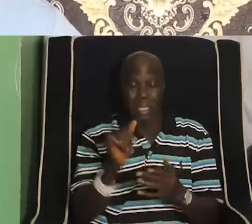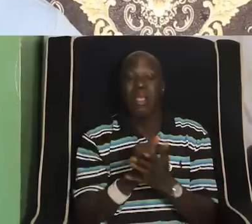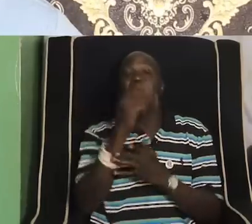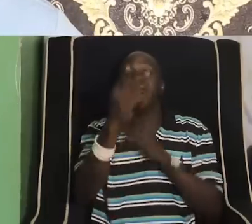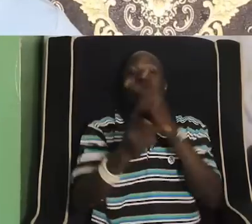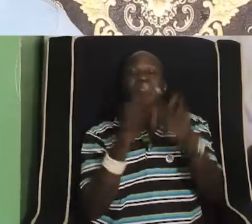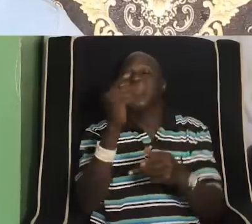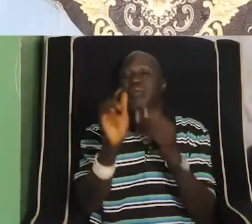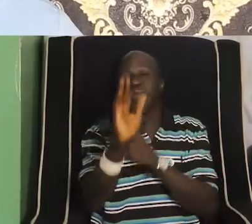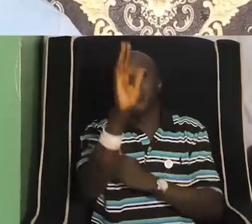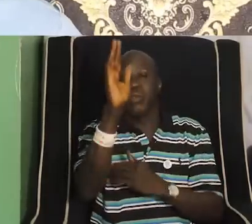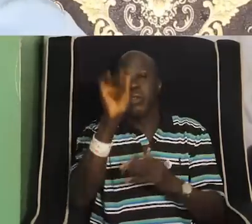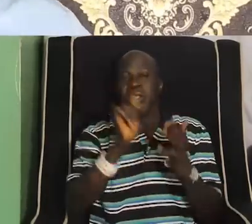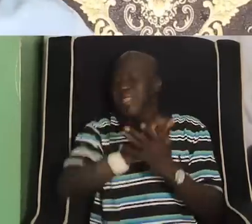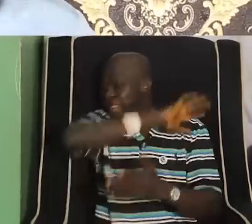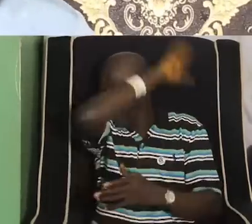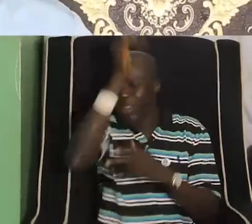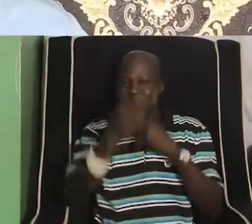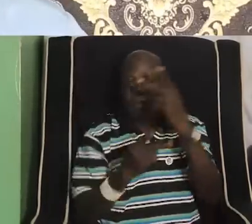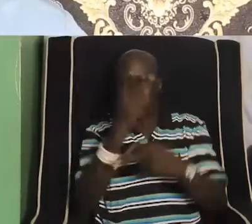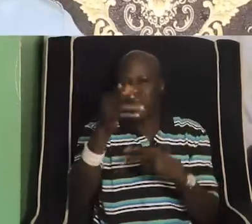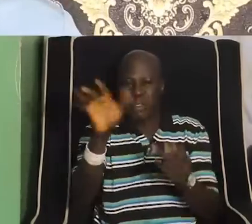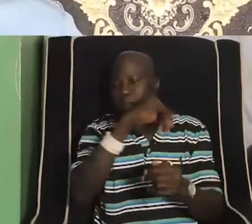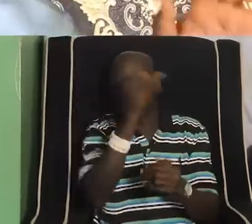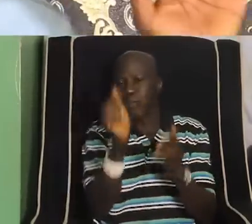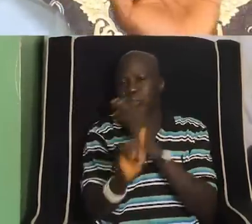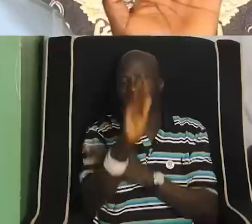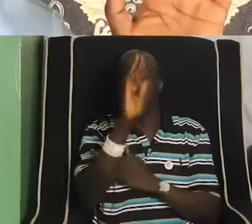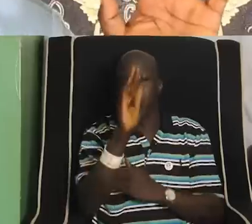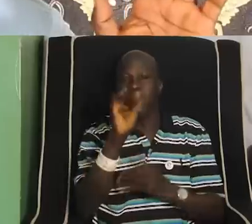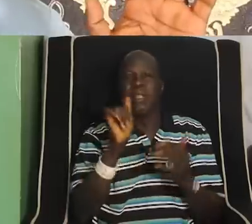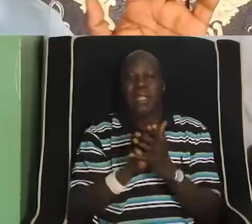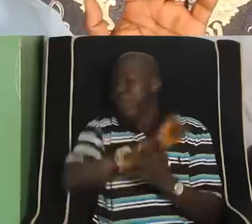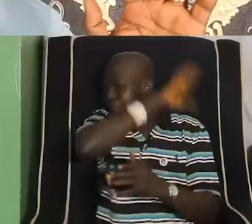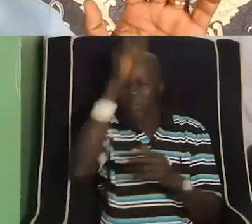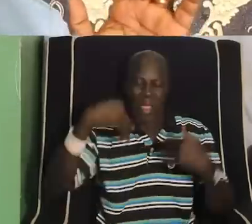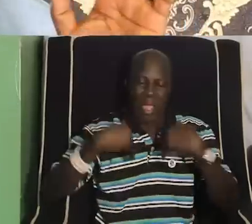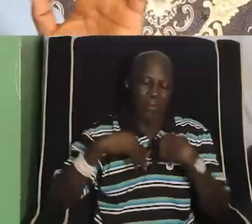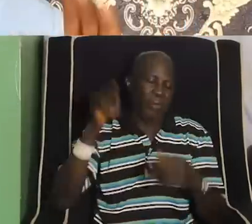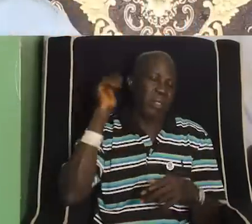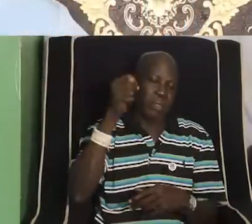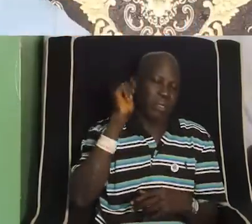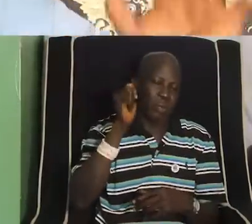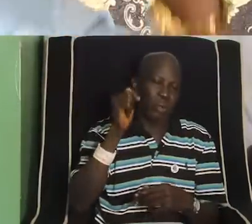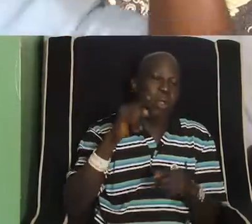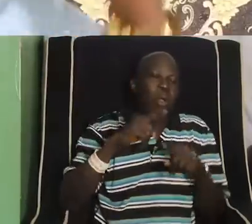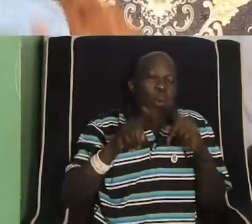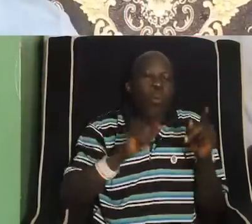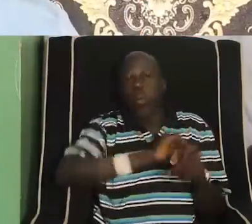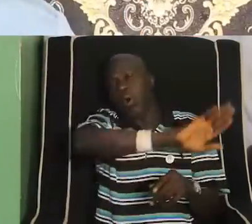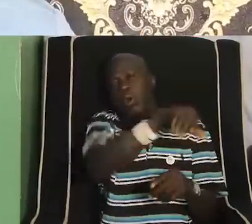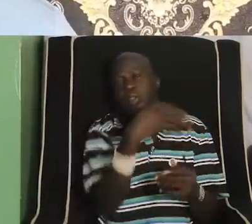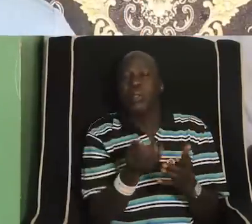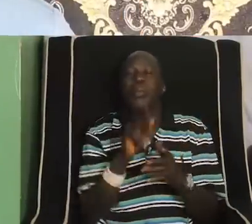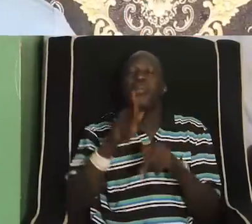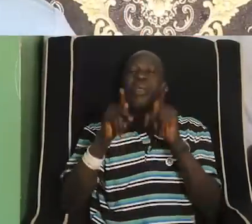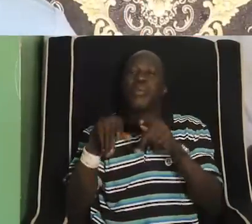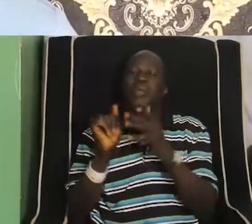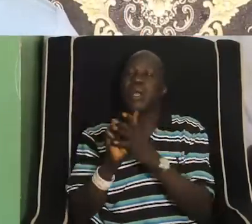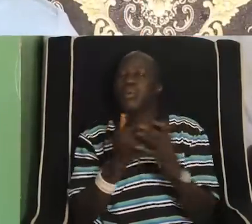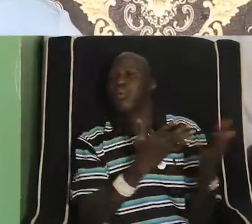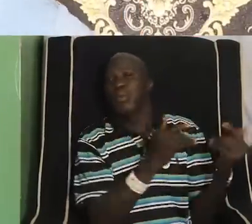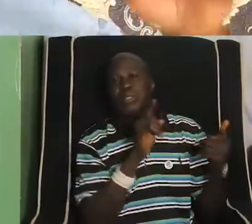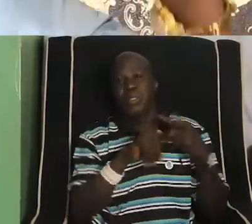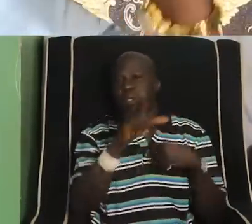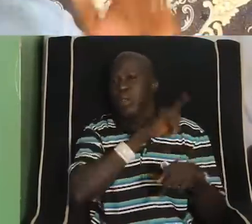see the grace of God. Gba le jo Olodumare. You not receive the visitation of God. Ti won pada ni ere. You not later have testimony. But awon to duro de Olorun. But though they wait unto